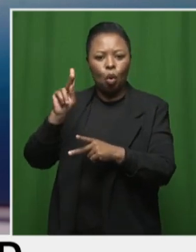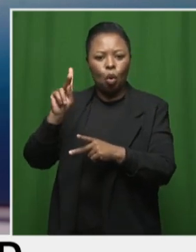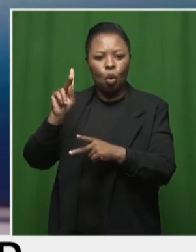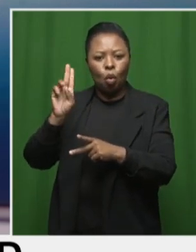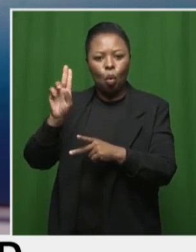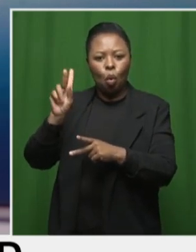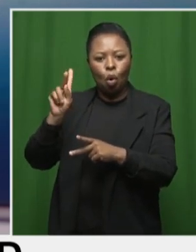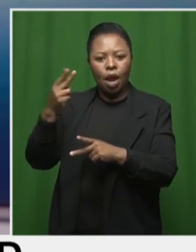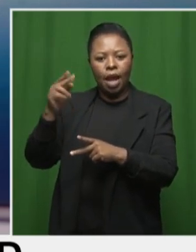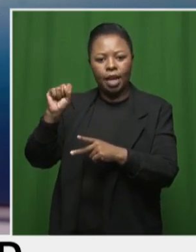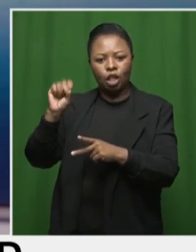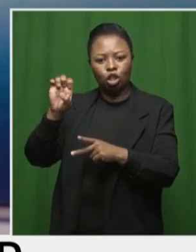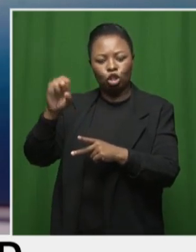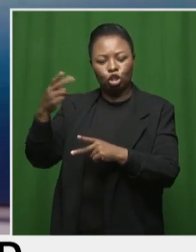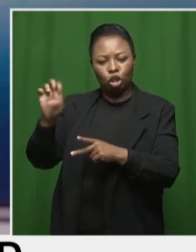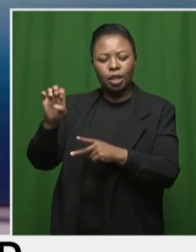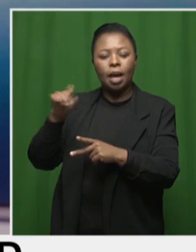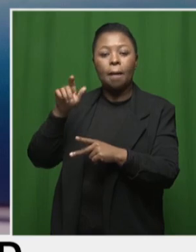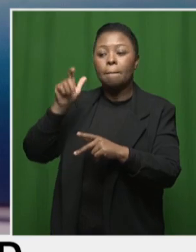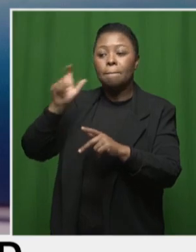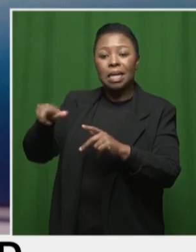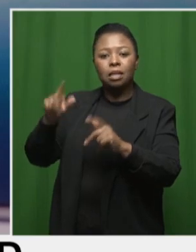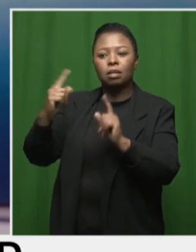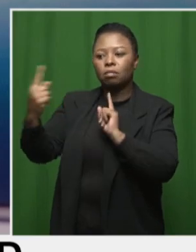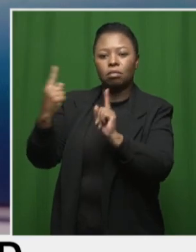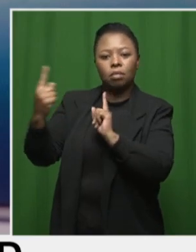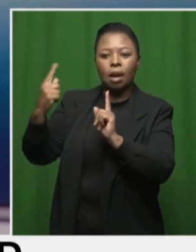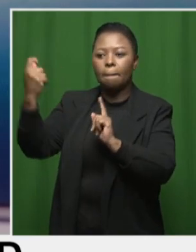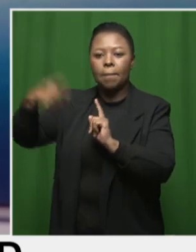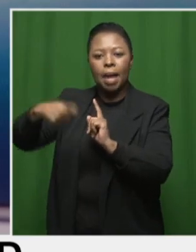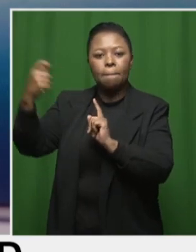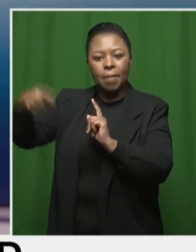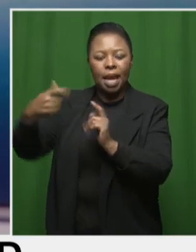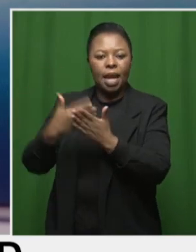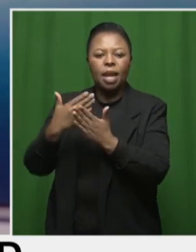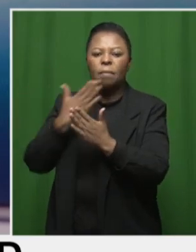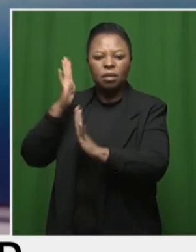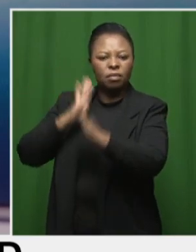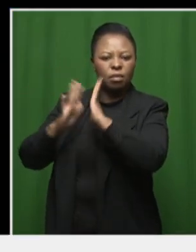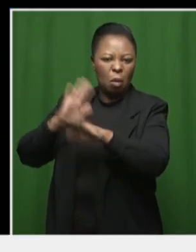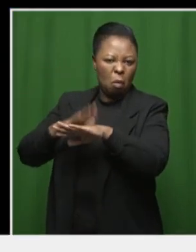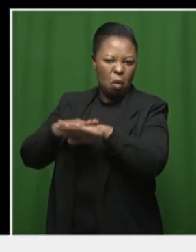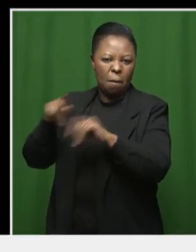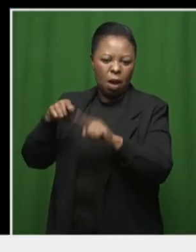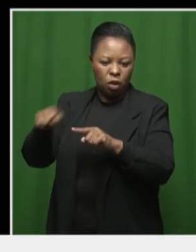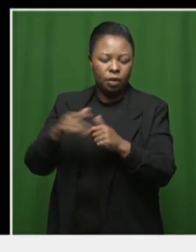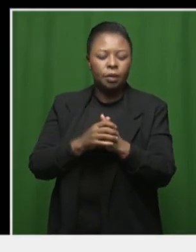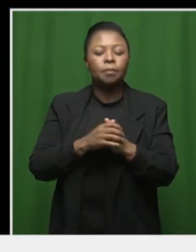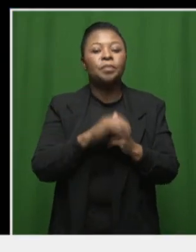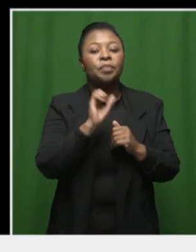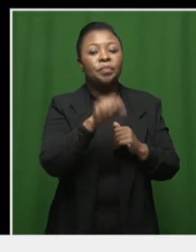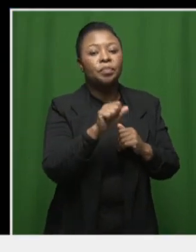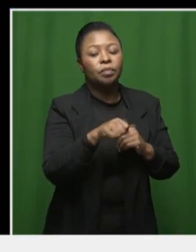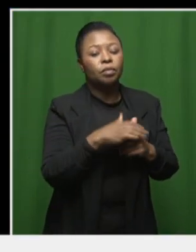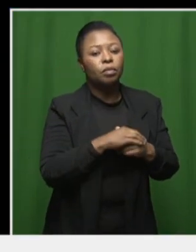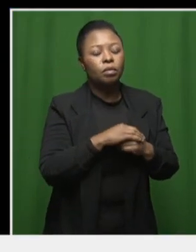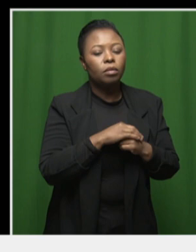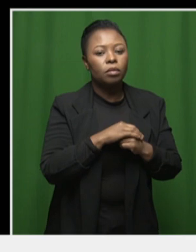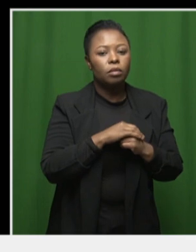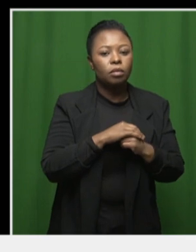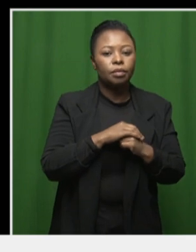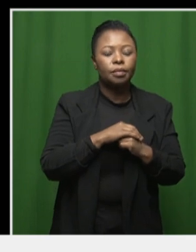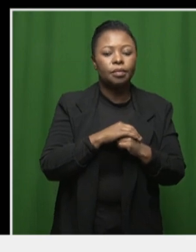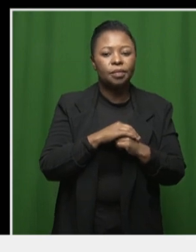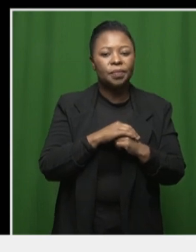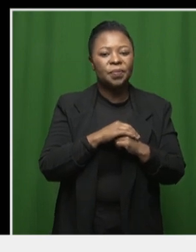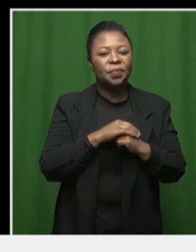of person-to-person payments, tell us more about this. Yes, so I mean, we're quite excited. Part of this whole rebrand